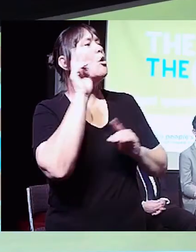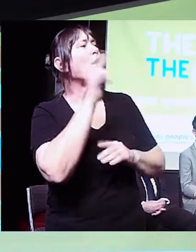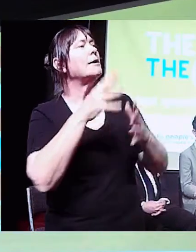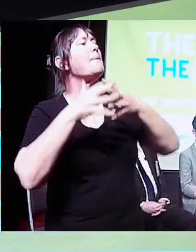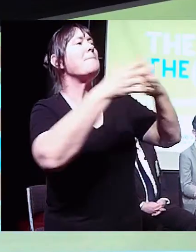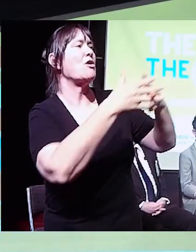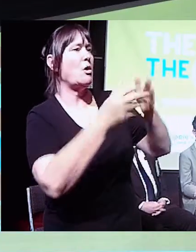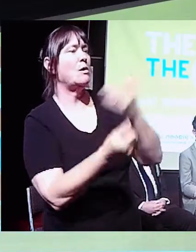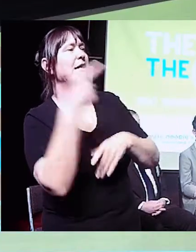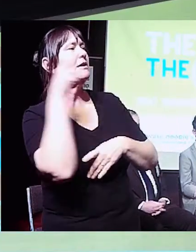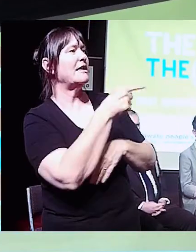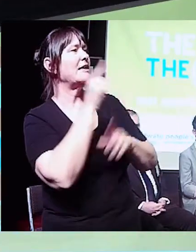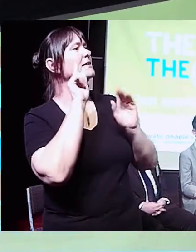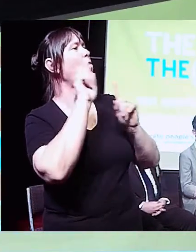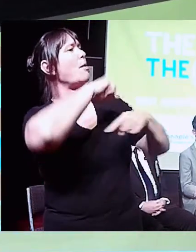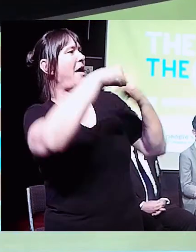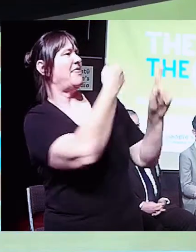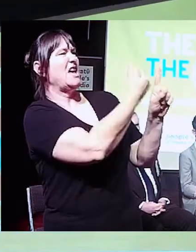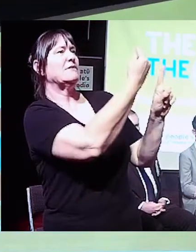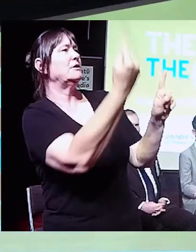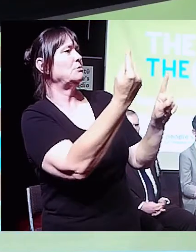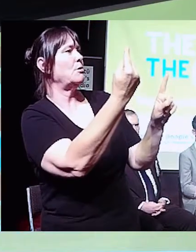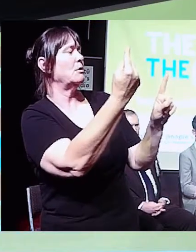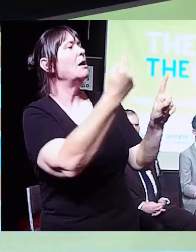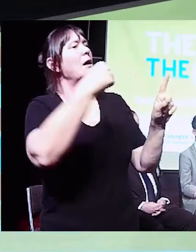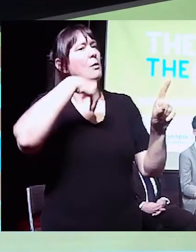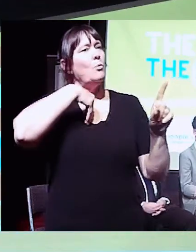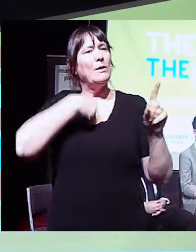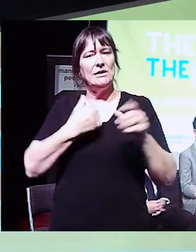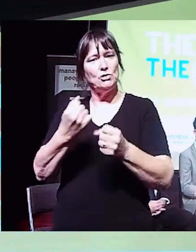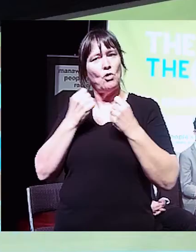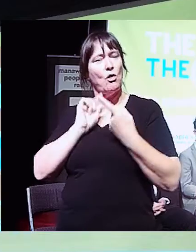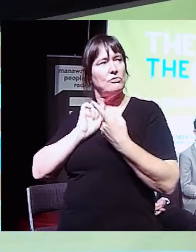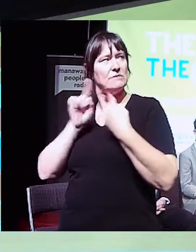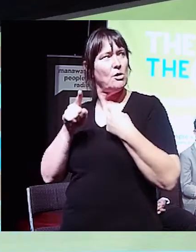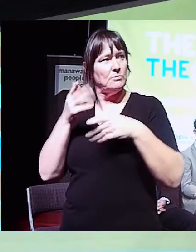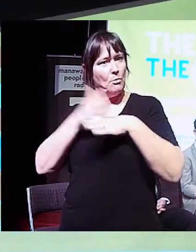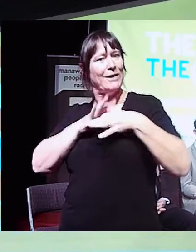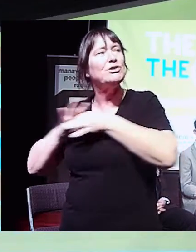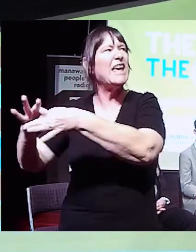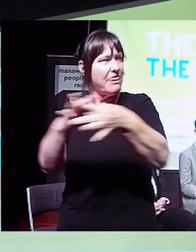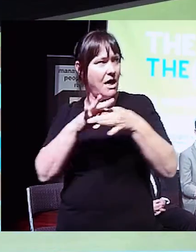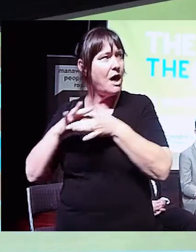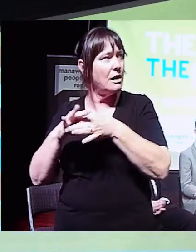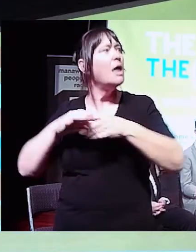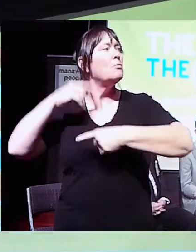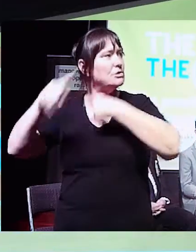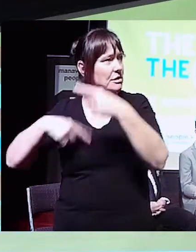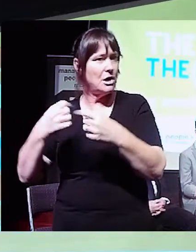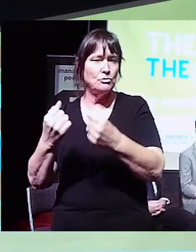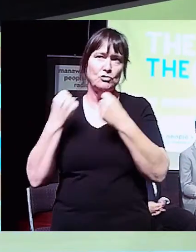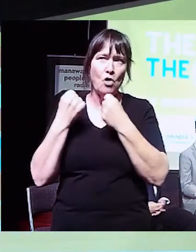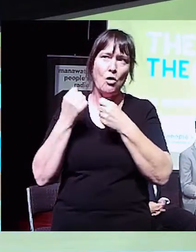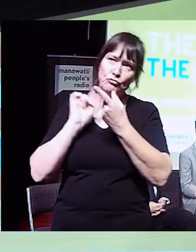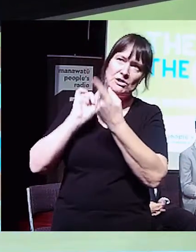not coping very well. So the response that we're doing at the moment is a strong response, and it should be the response that we should continue to do. A strong immigration